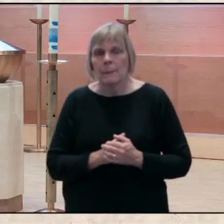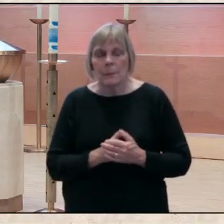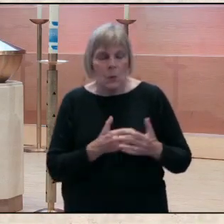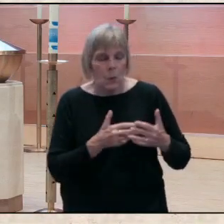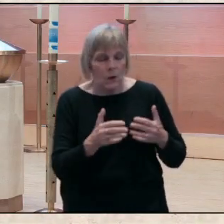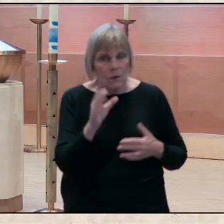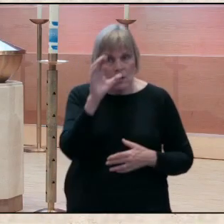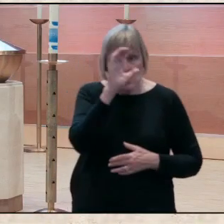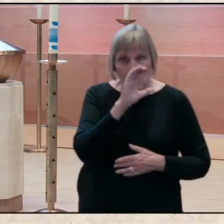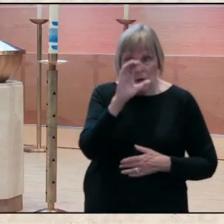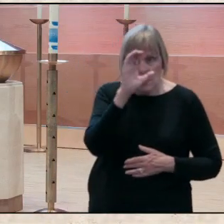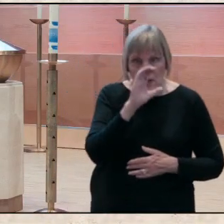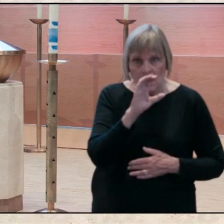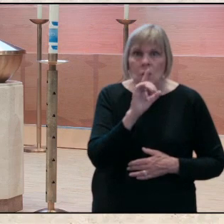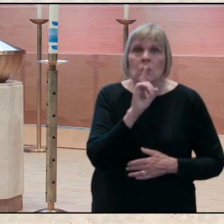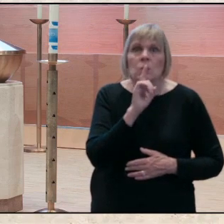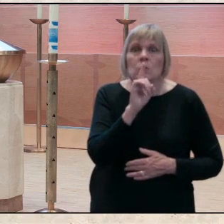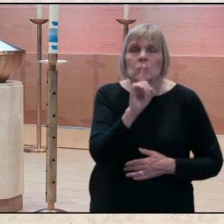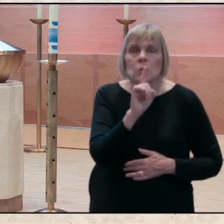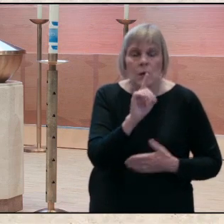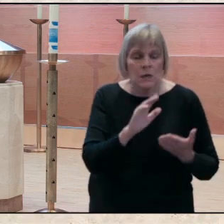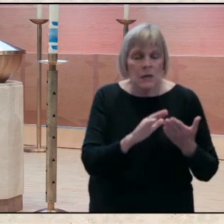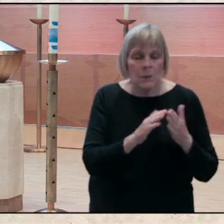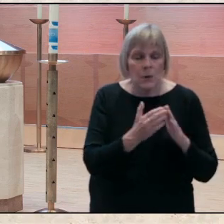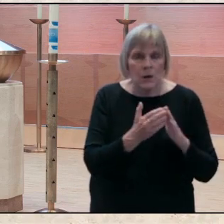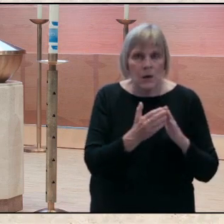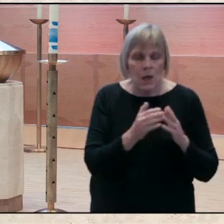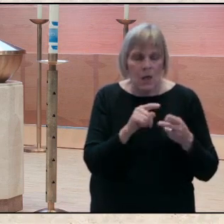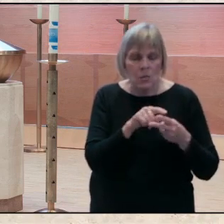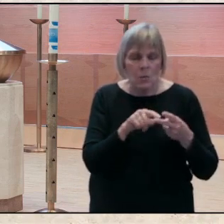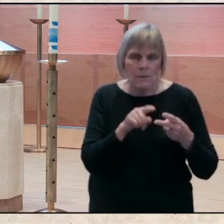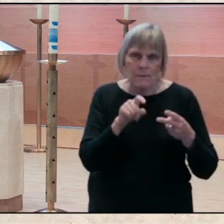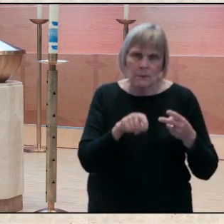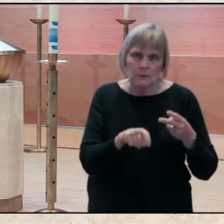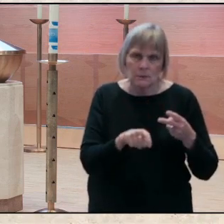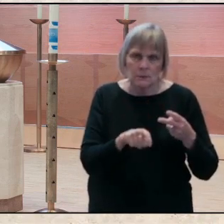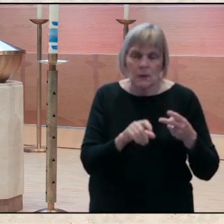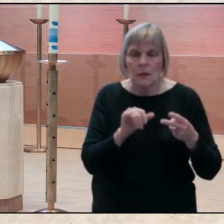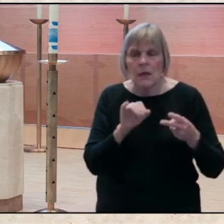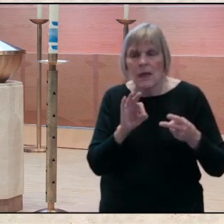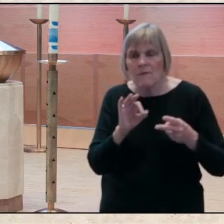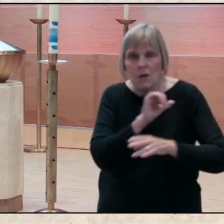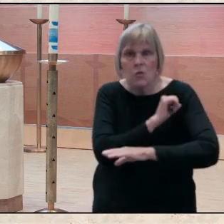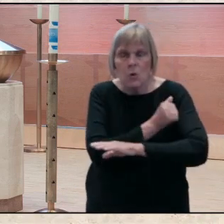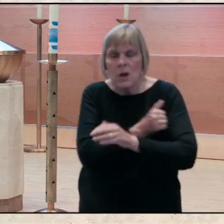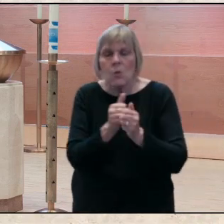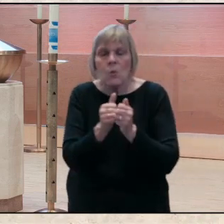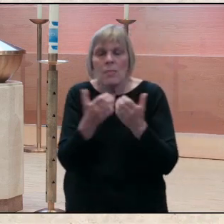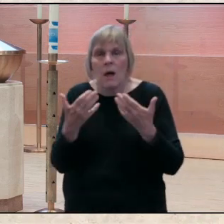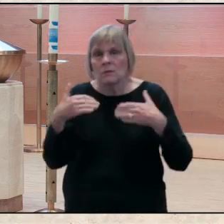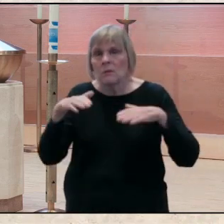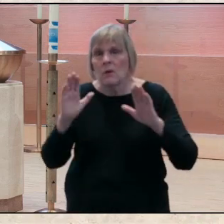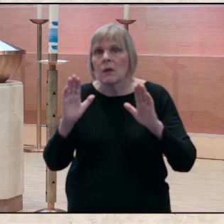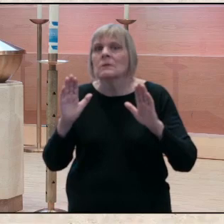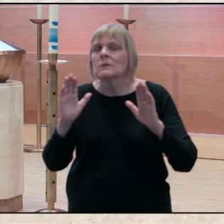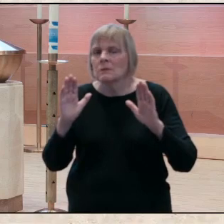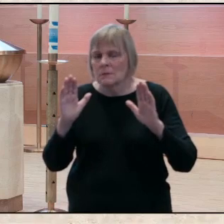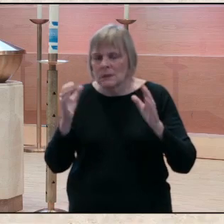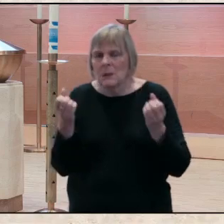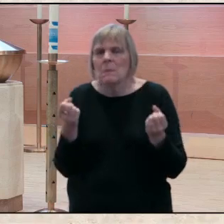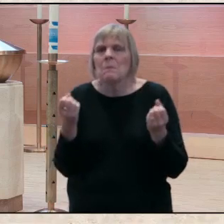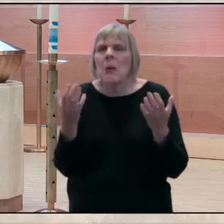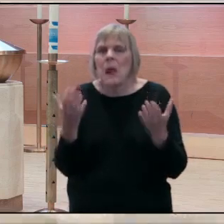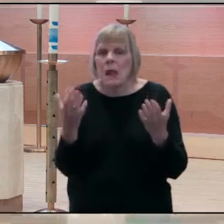Whatever you're looking to for true community, it needs both those things. Because if you have authority without sacrifice, and that's what a lot